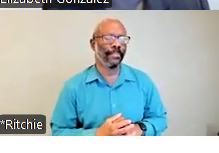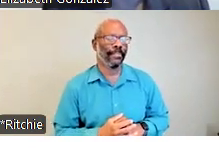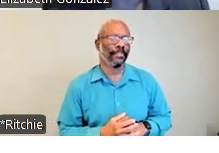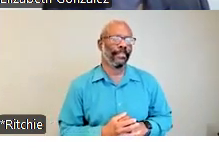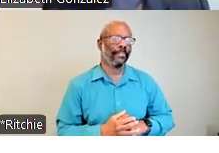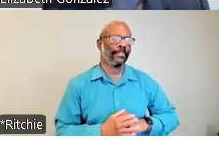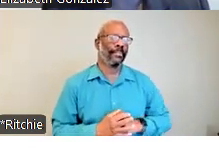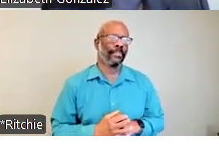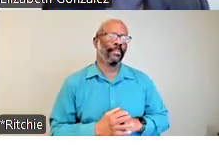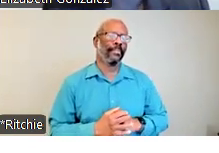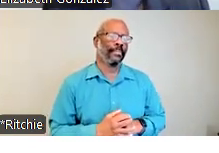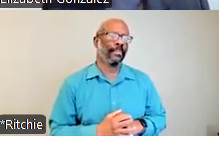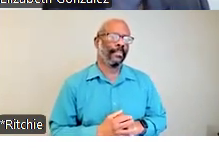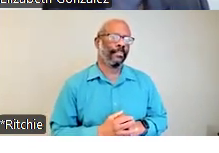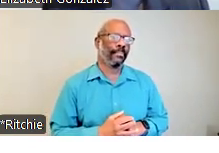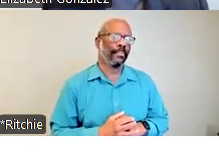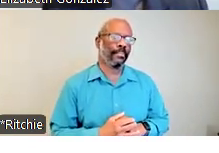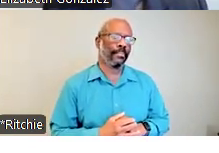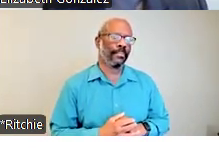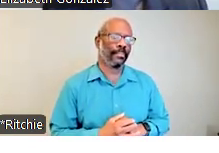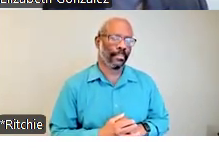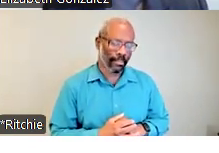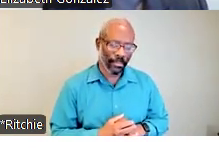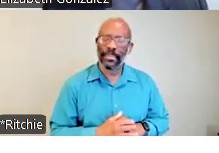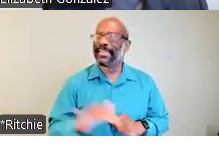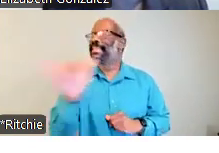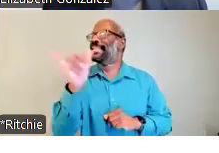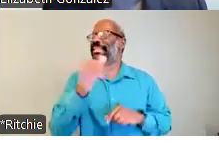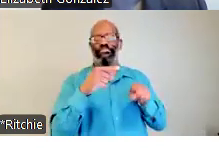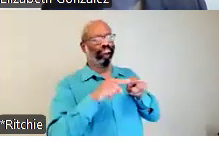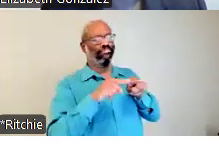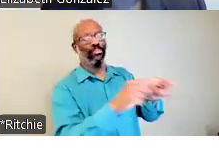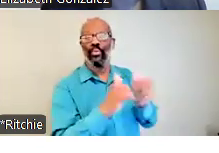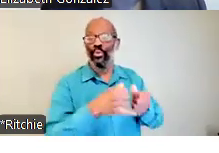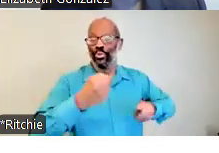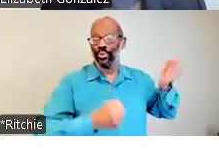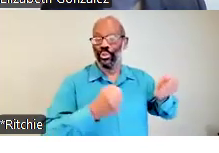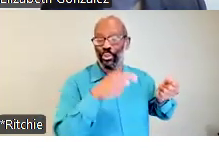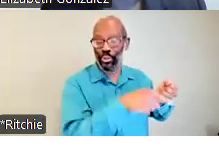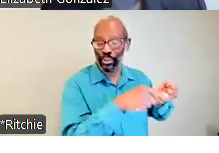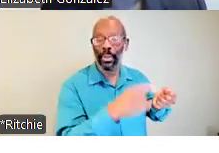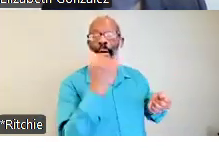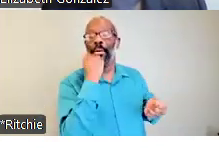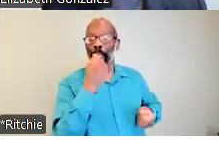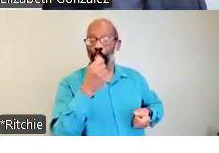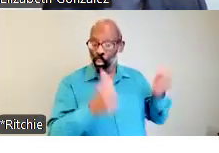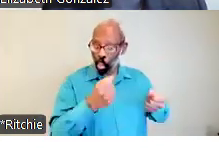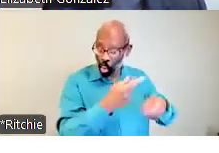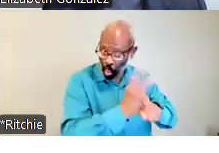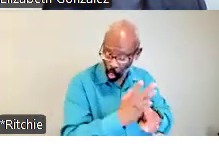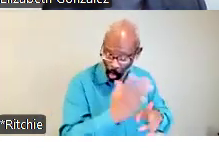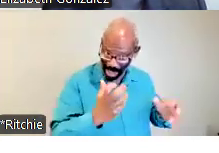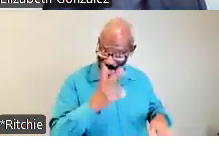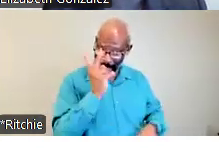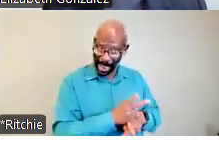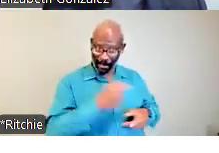The same is true for your car. If you have a car loan and you want to keep the car, you will have to